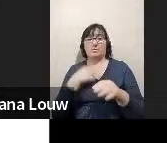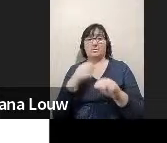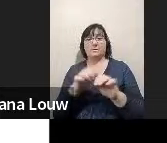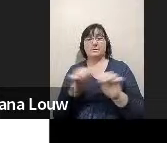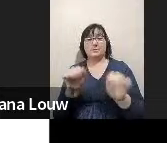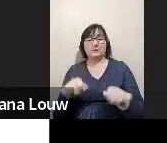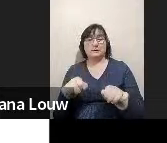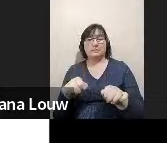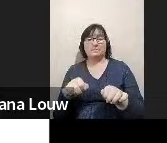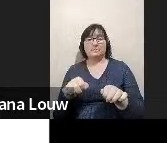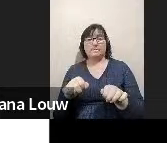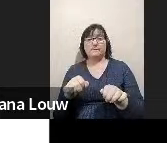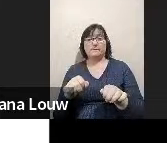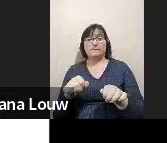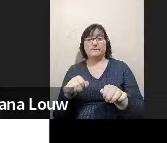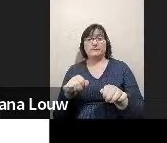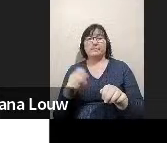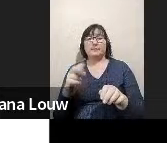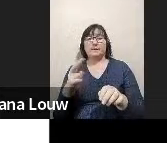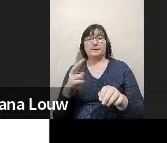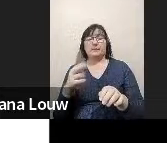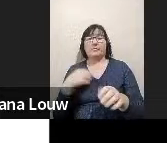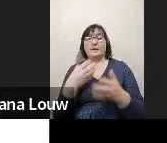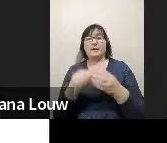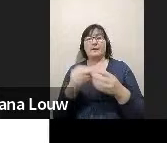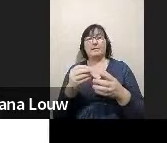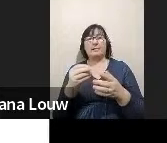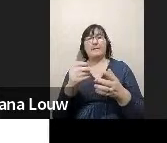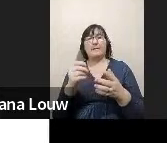up with multiple profiles. Why multiple profiles? Maybe